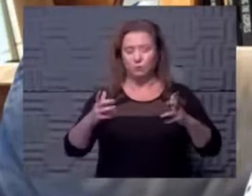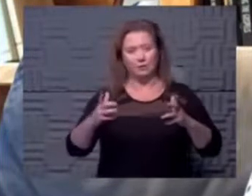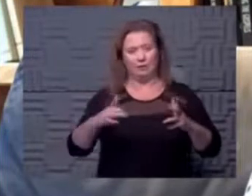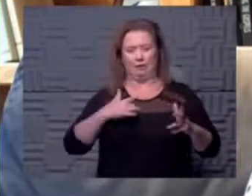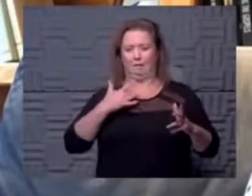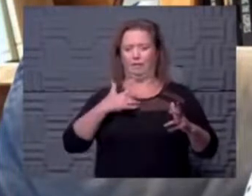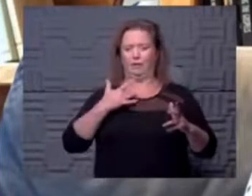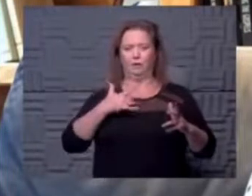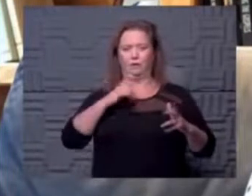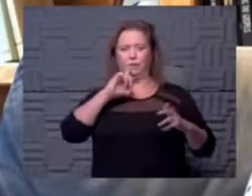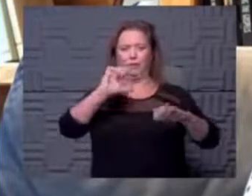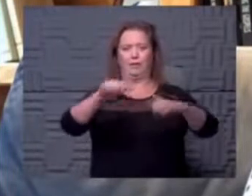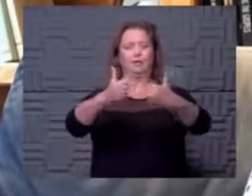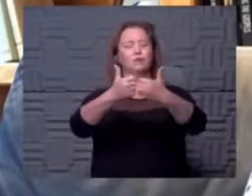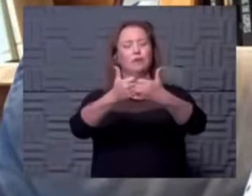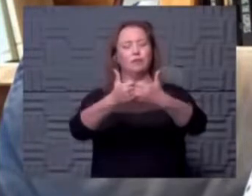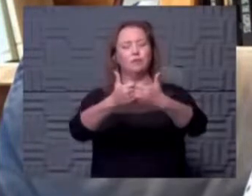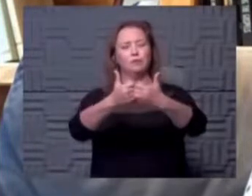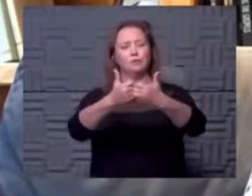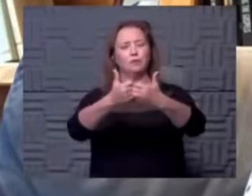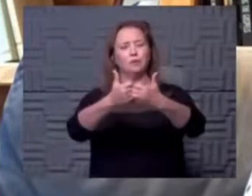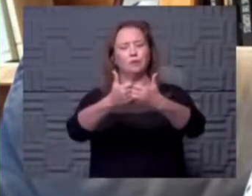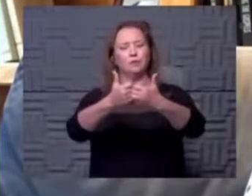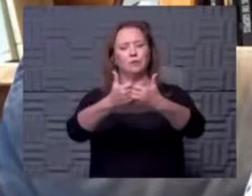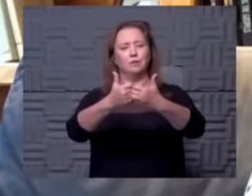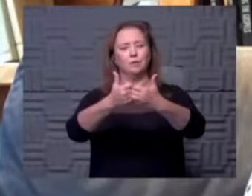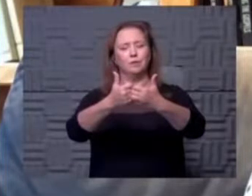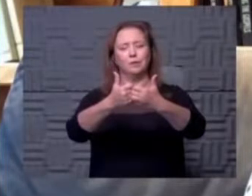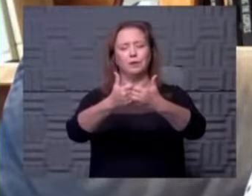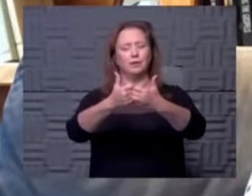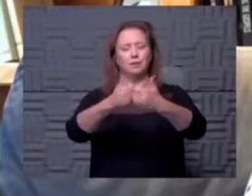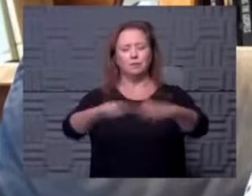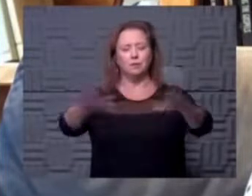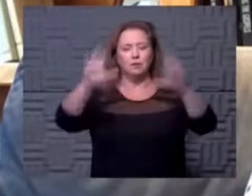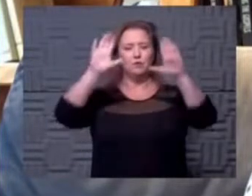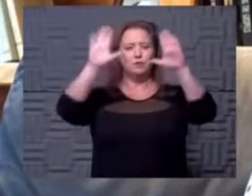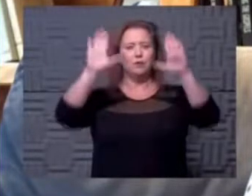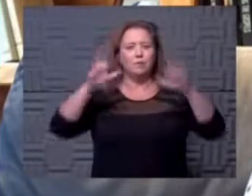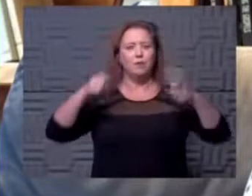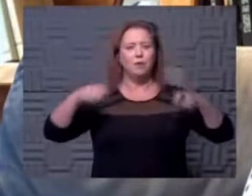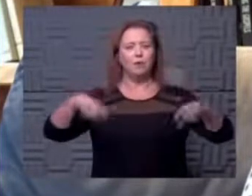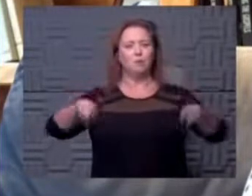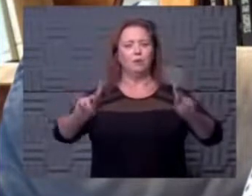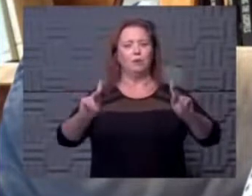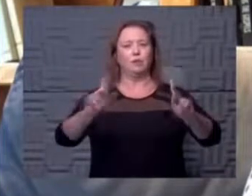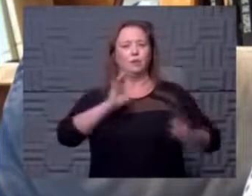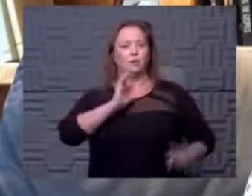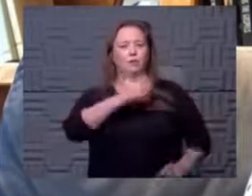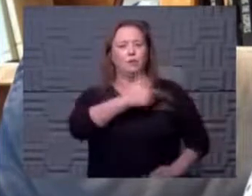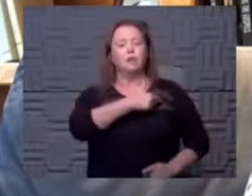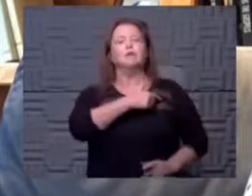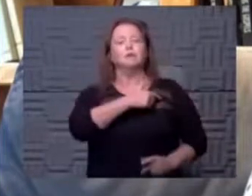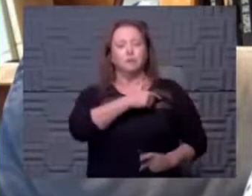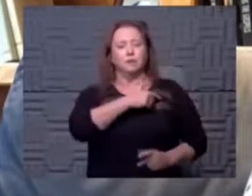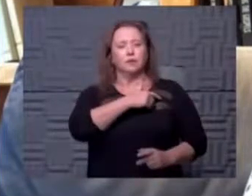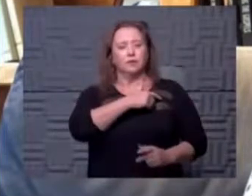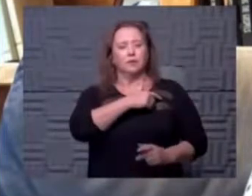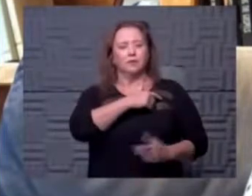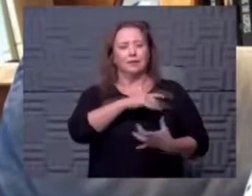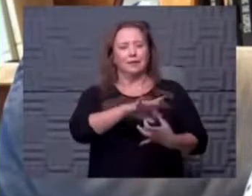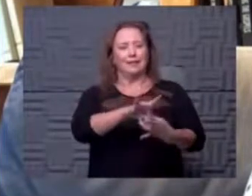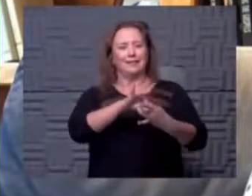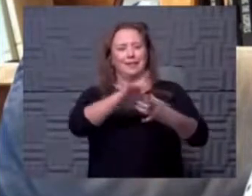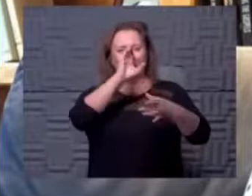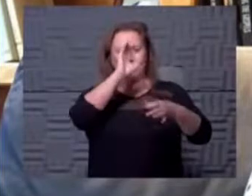so incredibly challenging, there are incredible opportunities for us to grab on to our faith